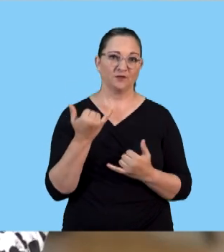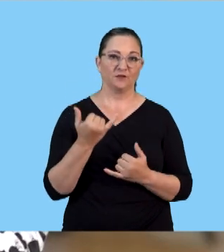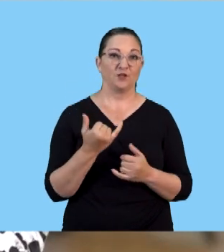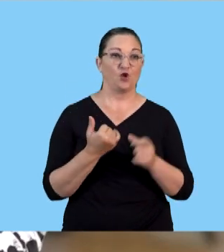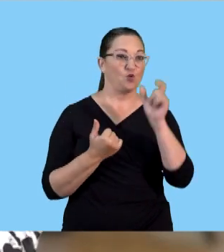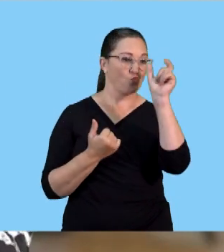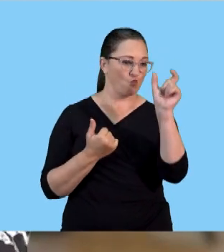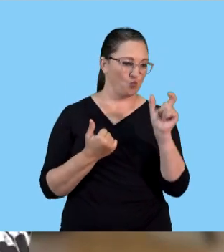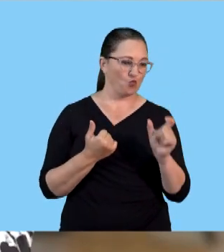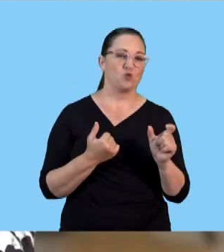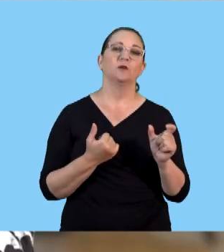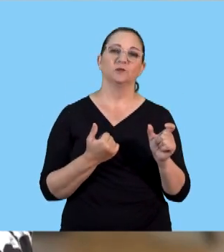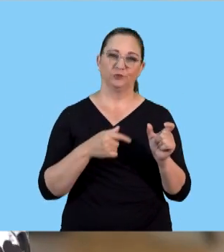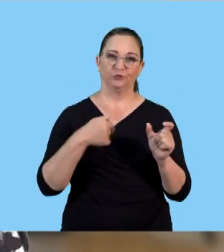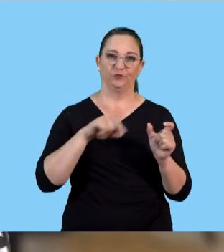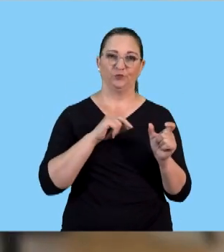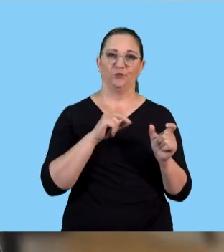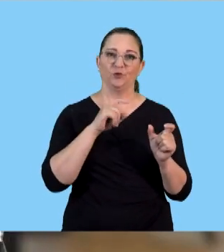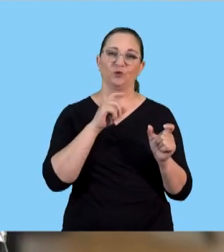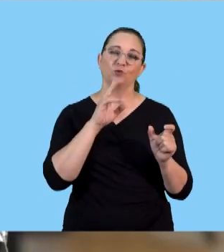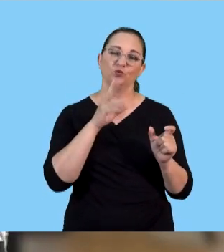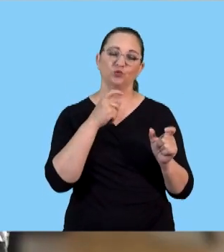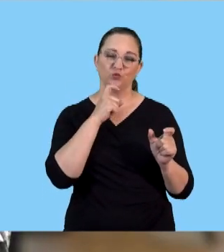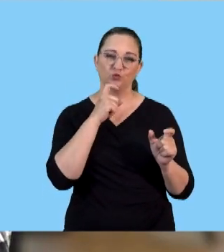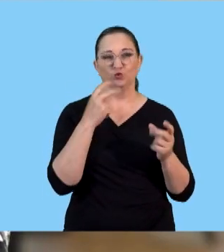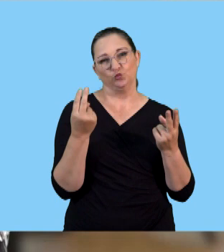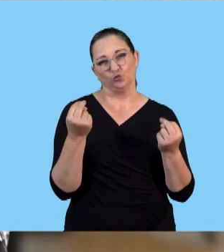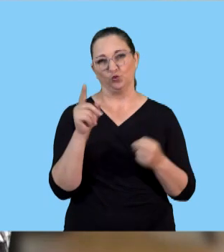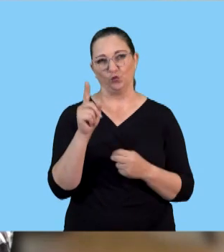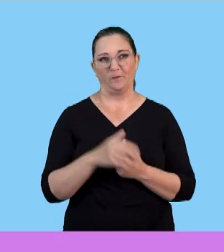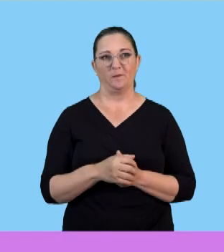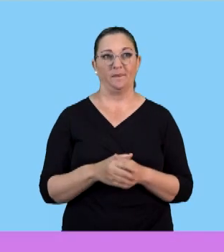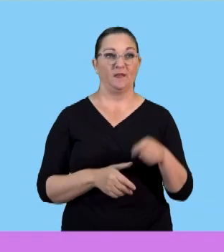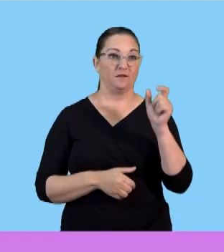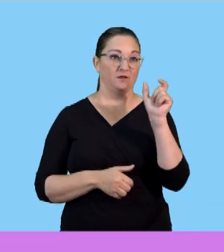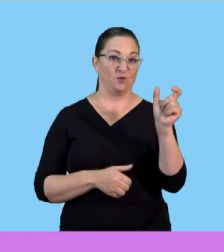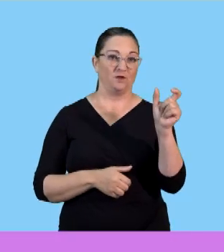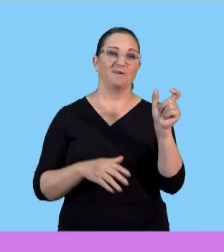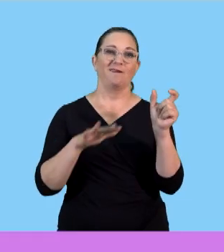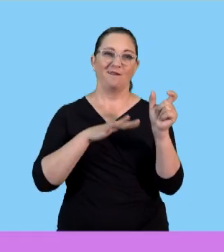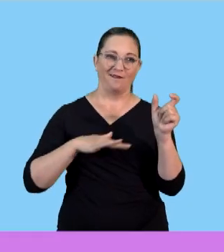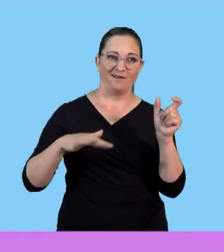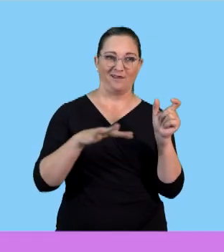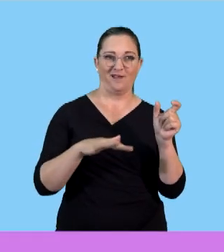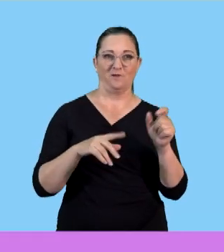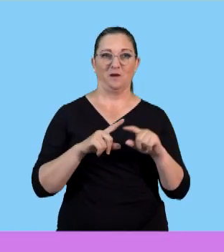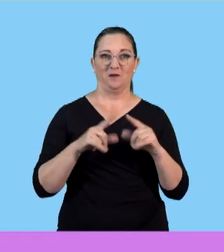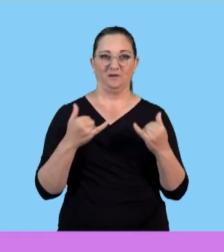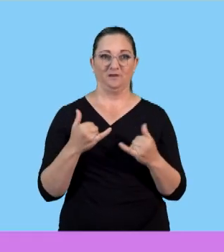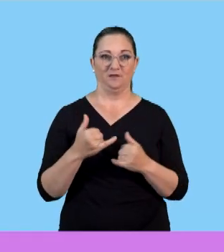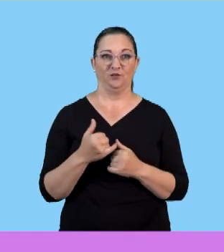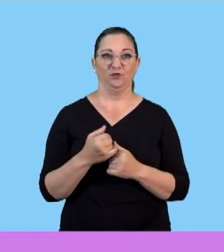new words and language that we are going to use in this lesson. Number 1, area, the amount